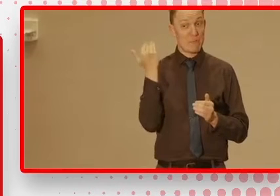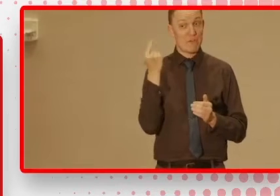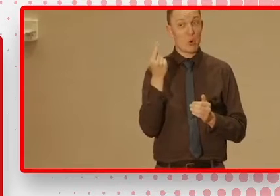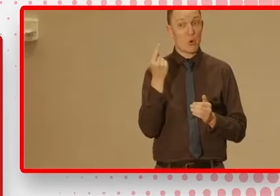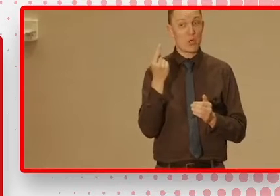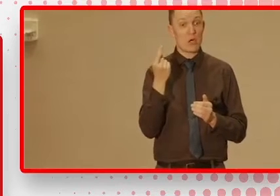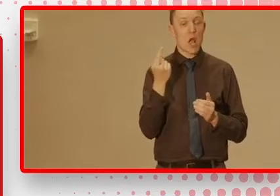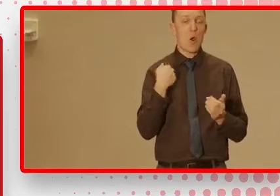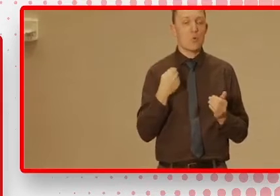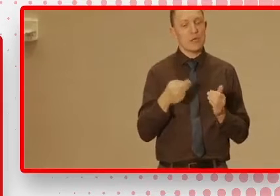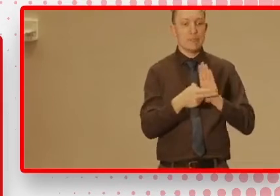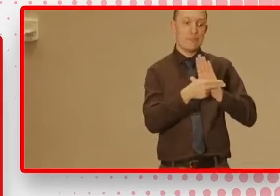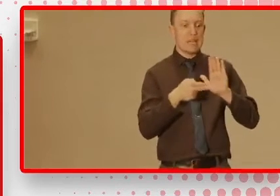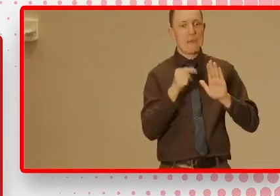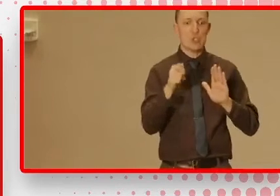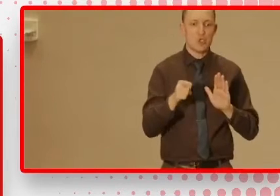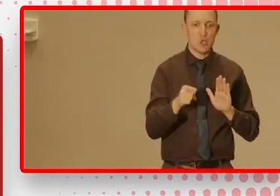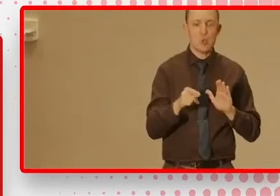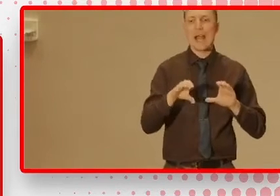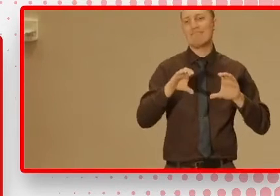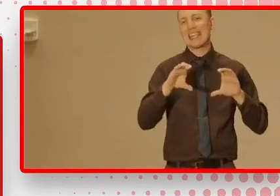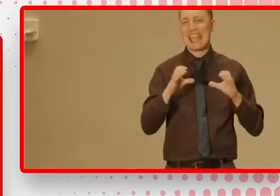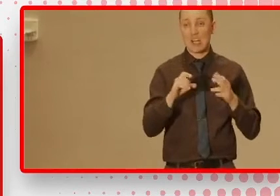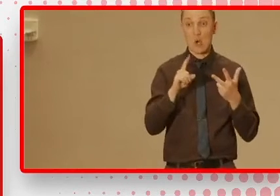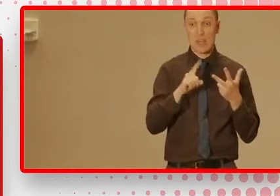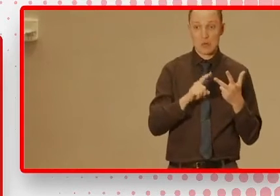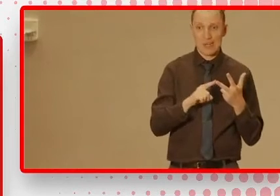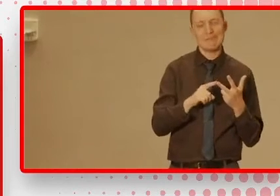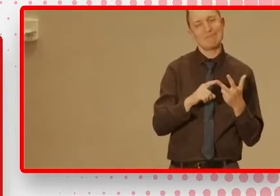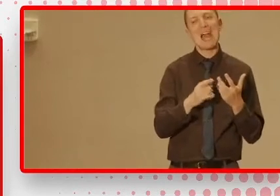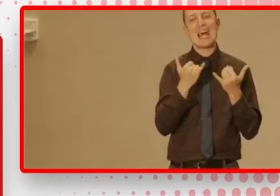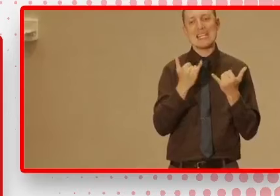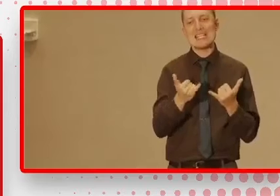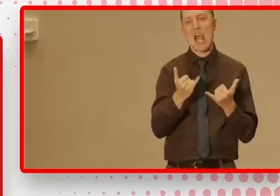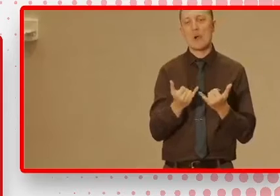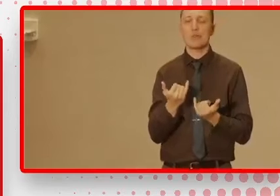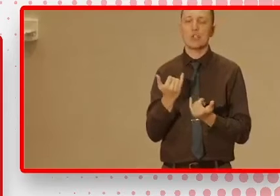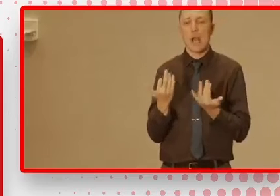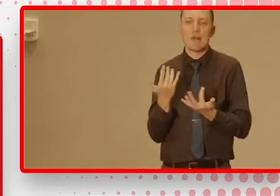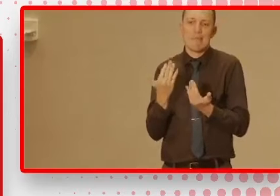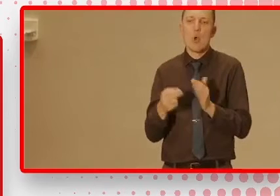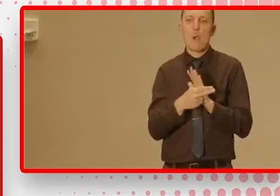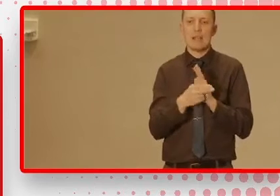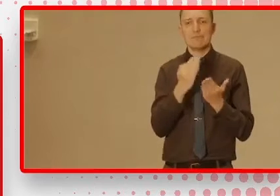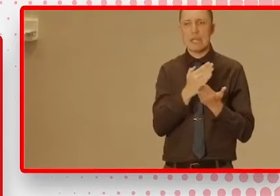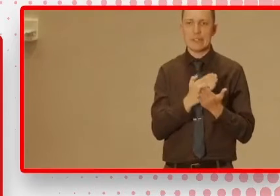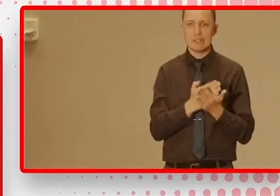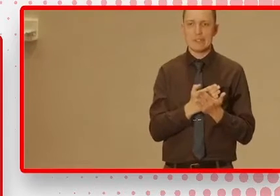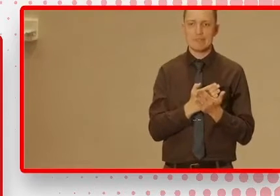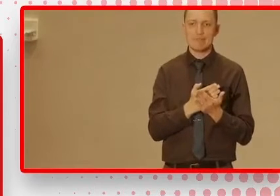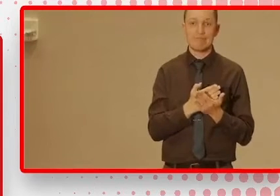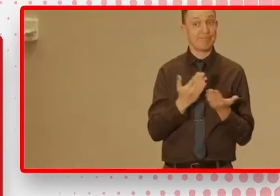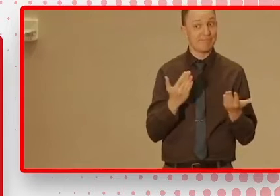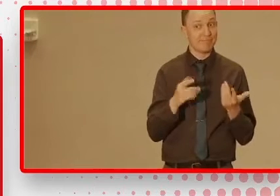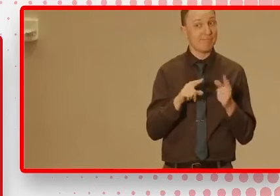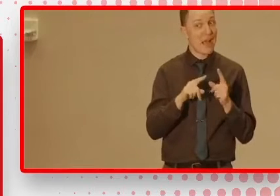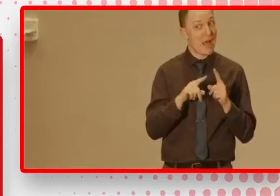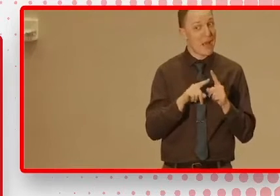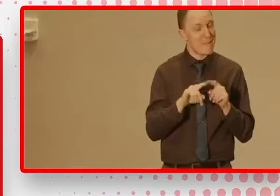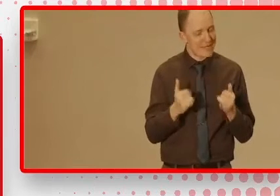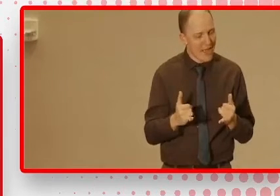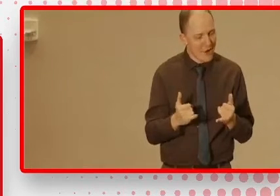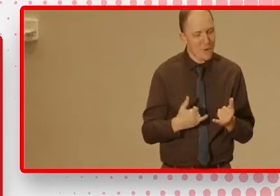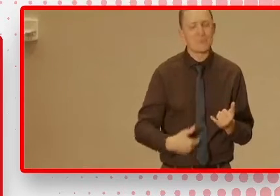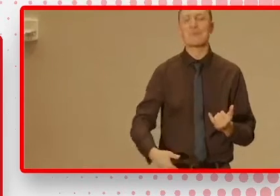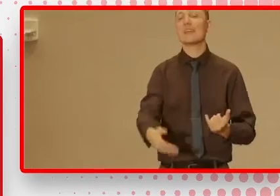category 3 in the eligibility process, you would be put on a wait list. Now, here's the good news.